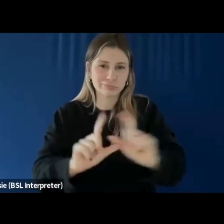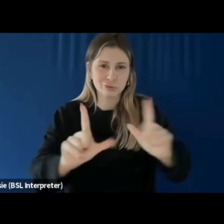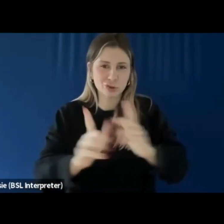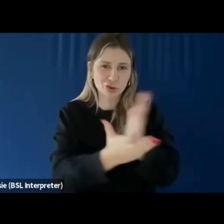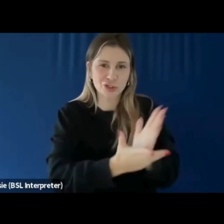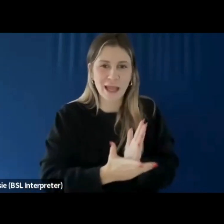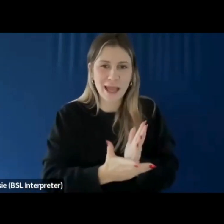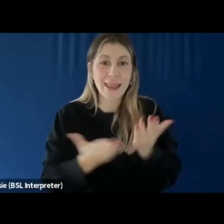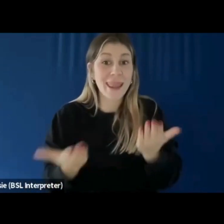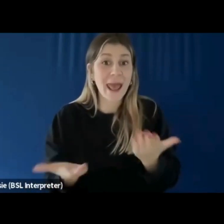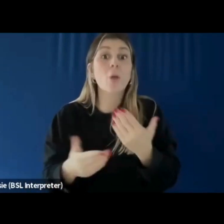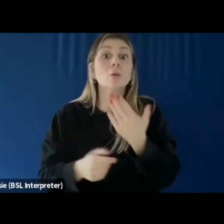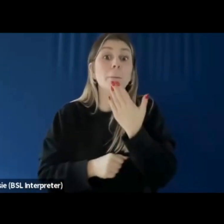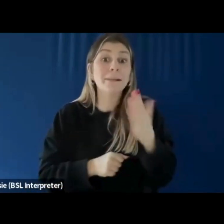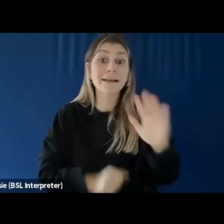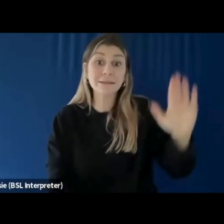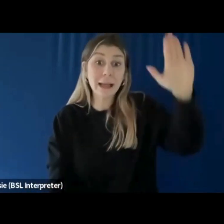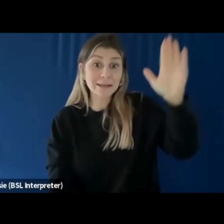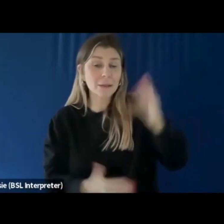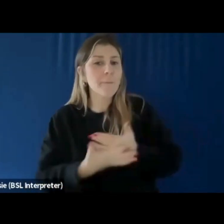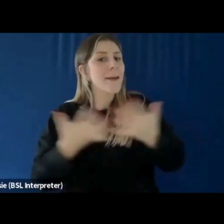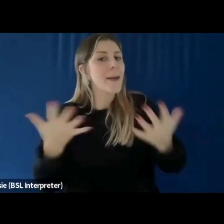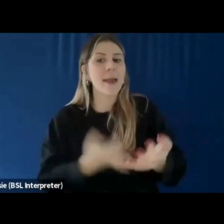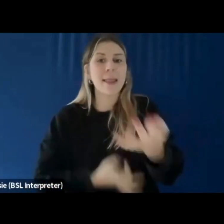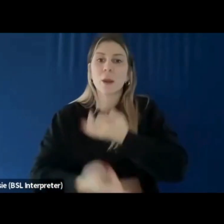hand if you have any questions.